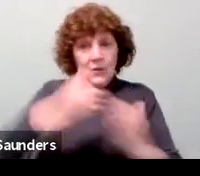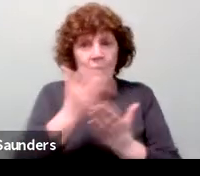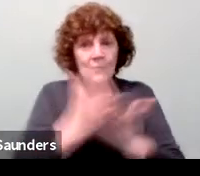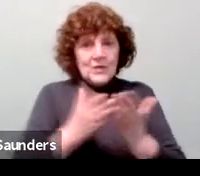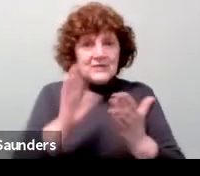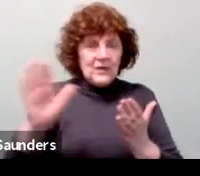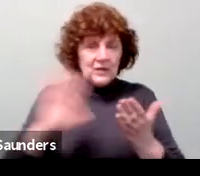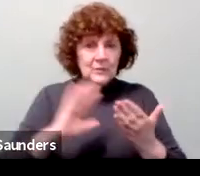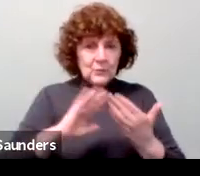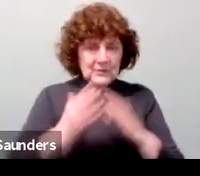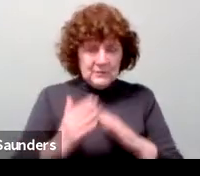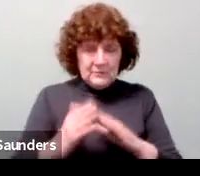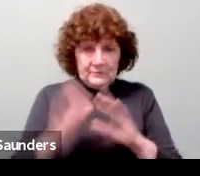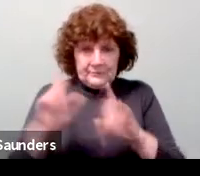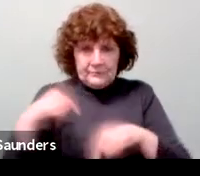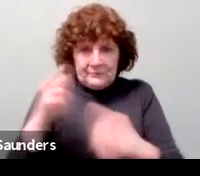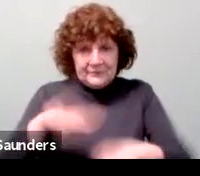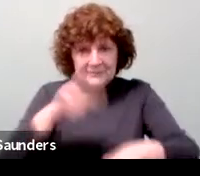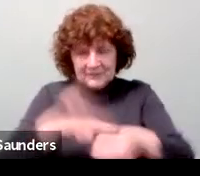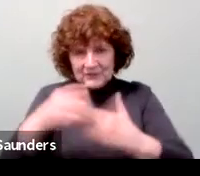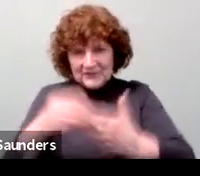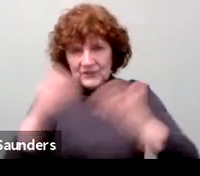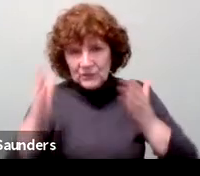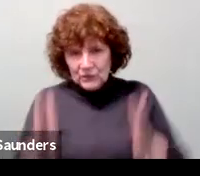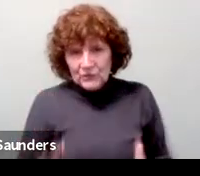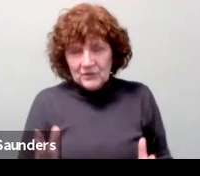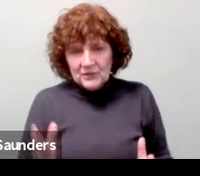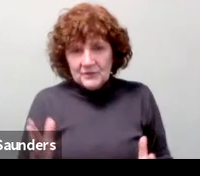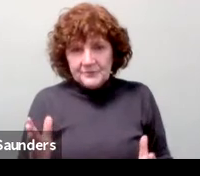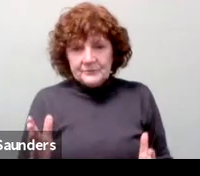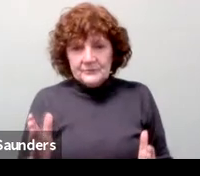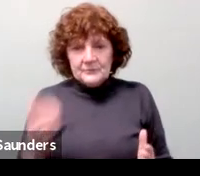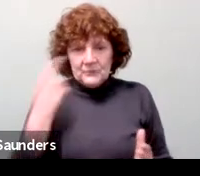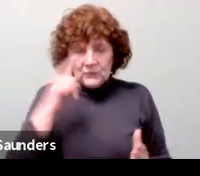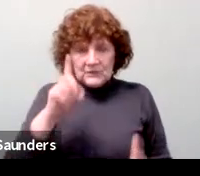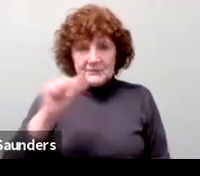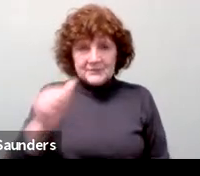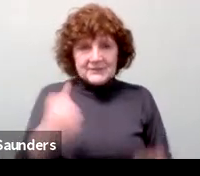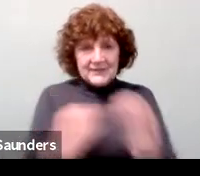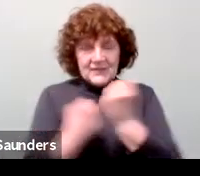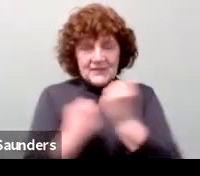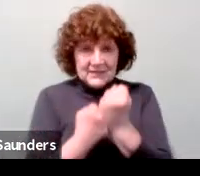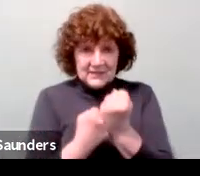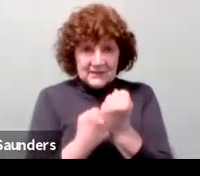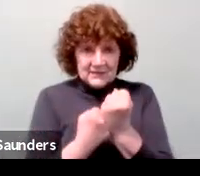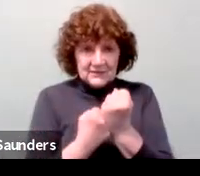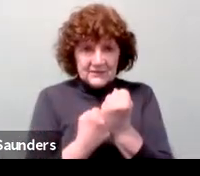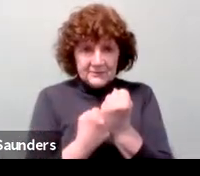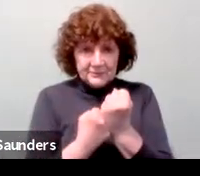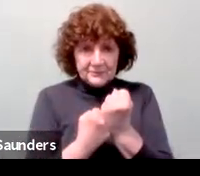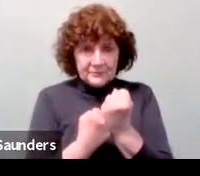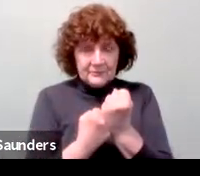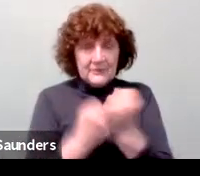A longtime national leader in disability advocacy and a wheelchair